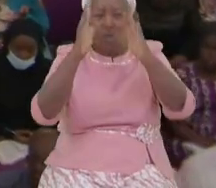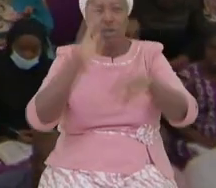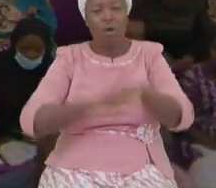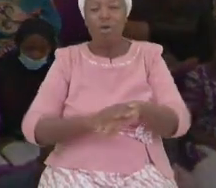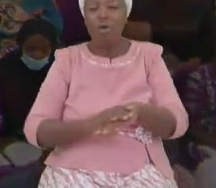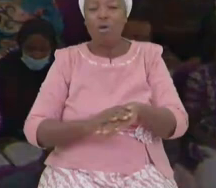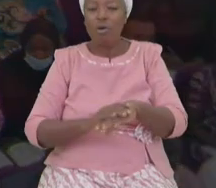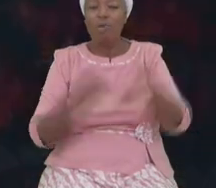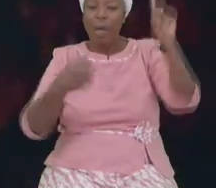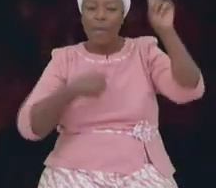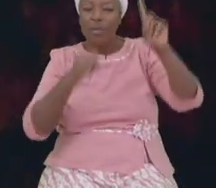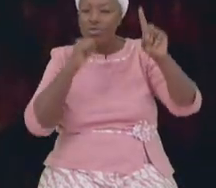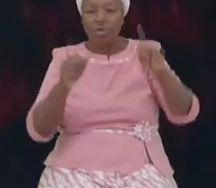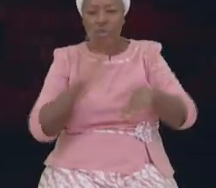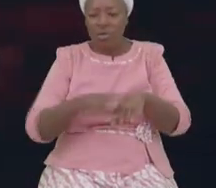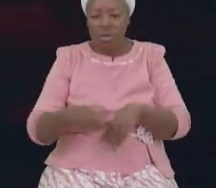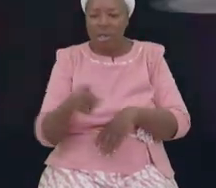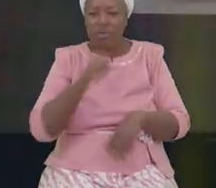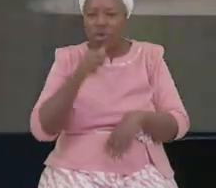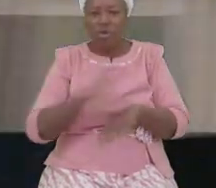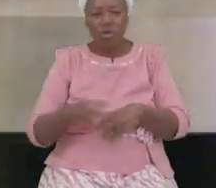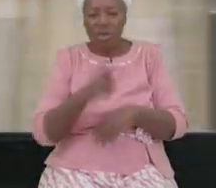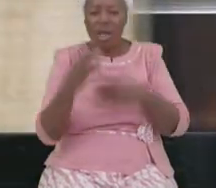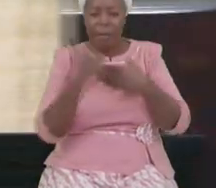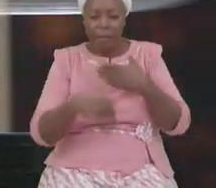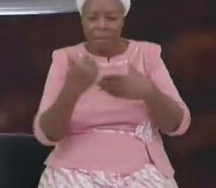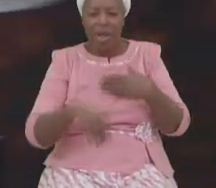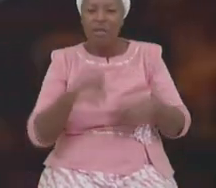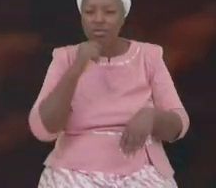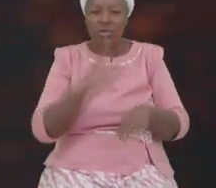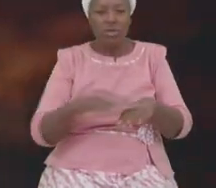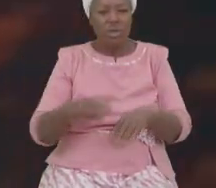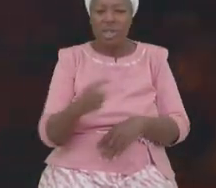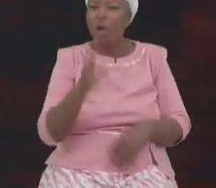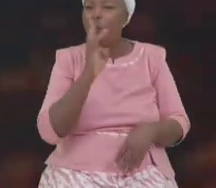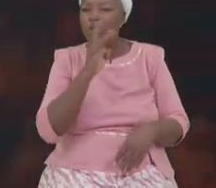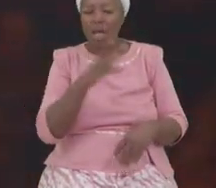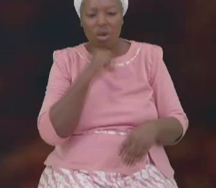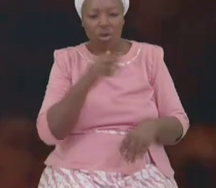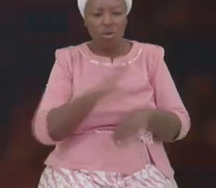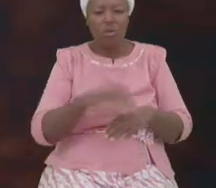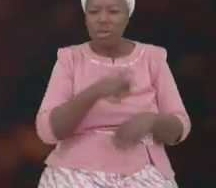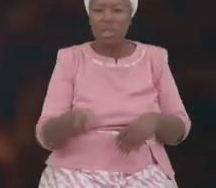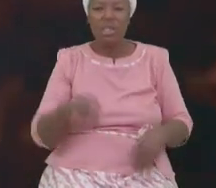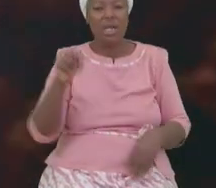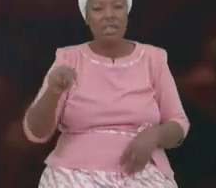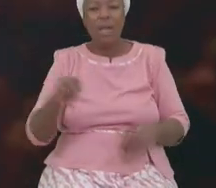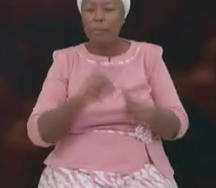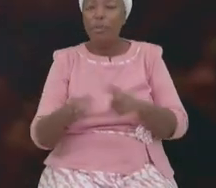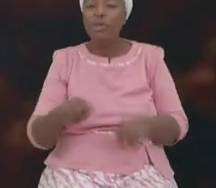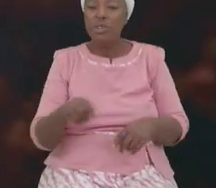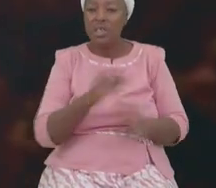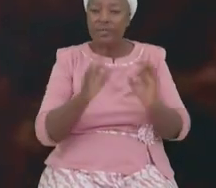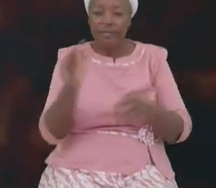not on them, not on their bread, not on their water, not on their needs, if they had focused their heart on